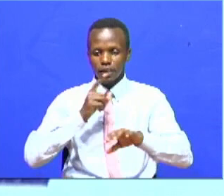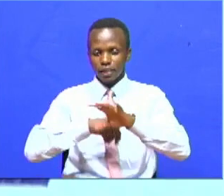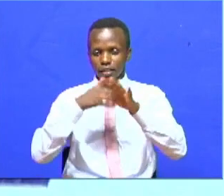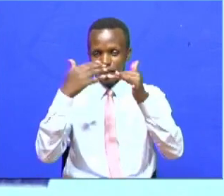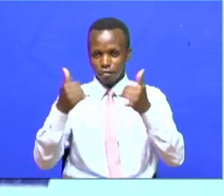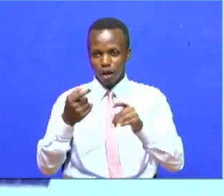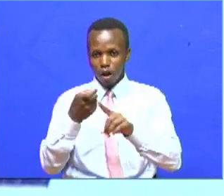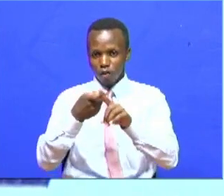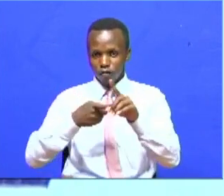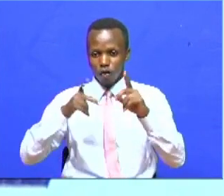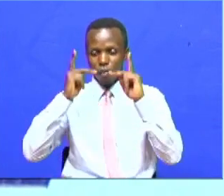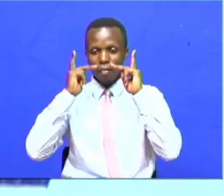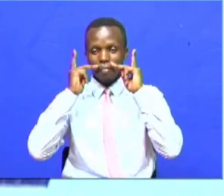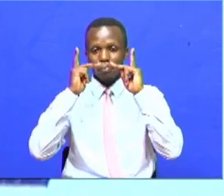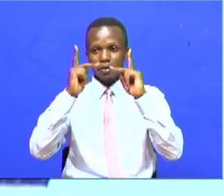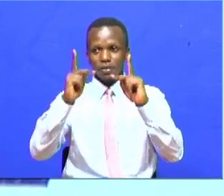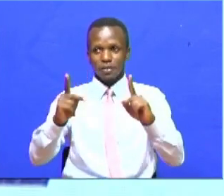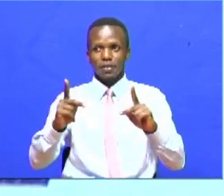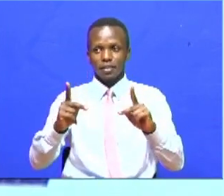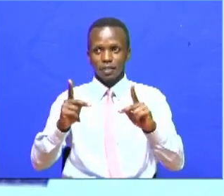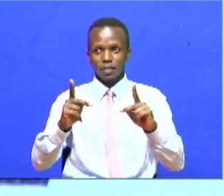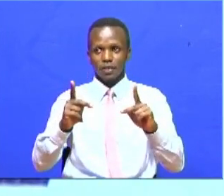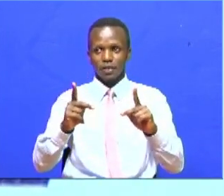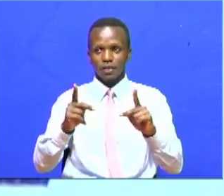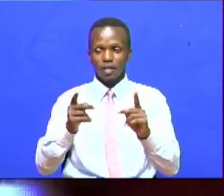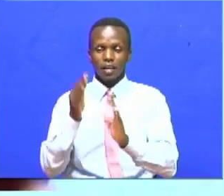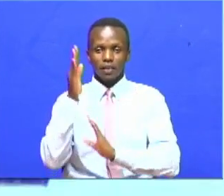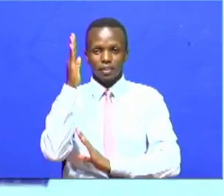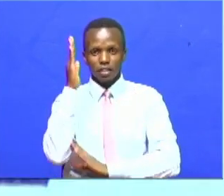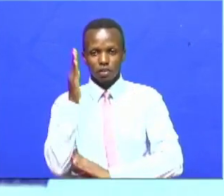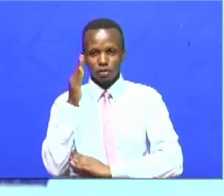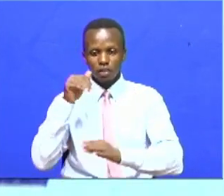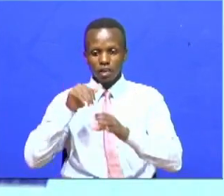from peace and security